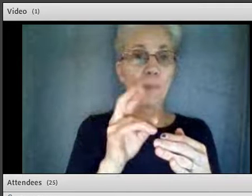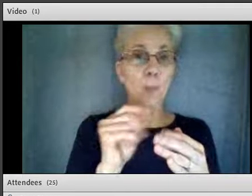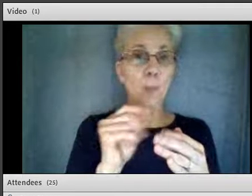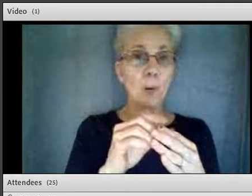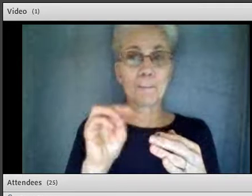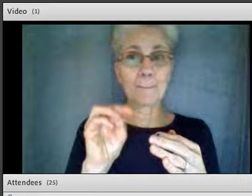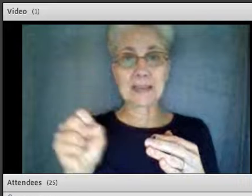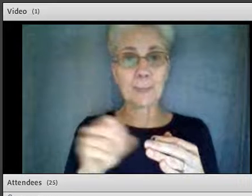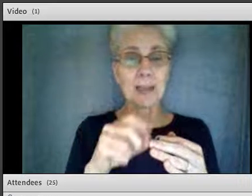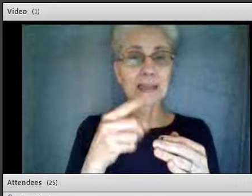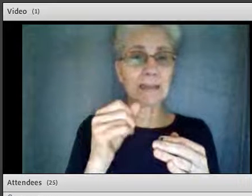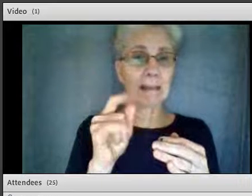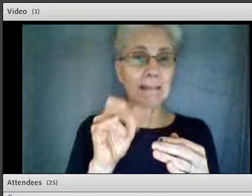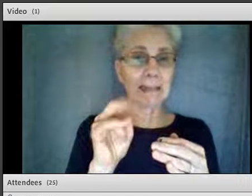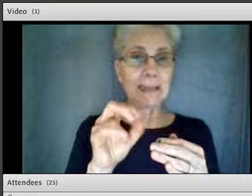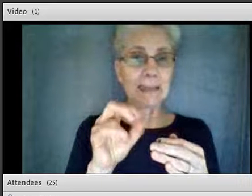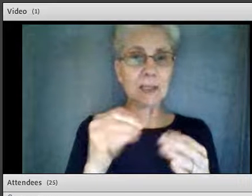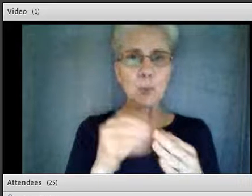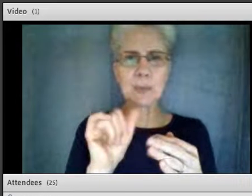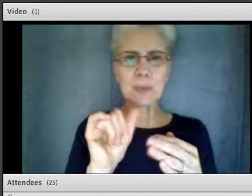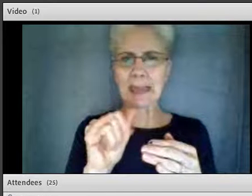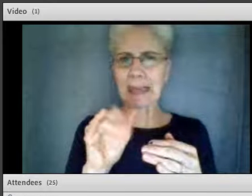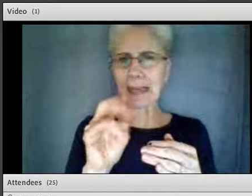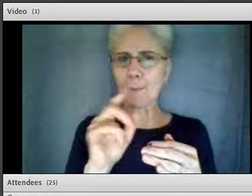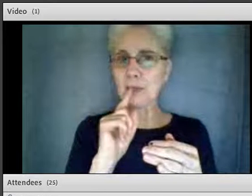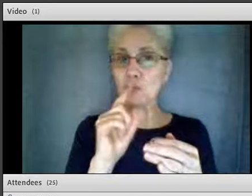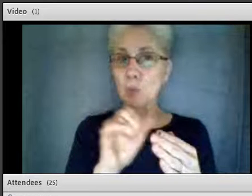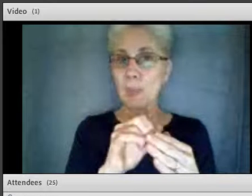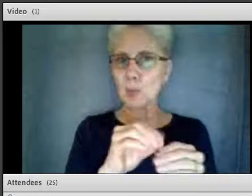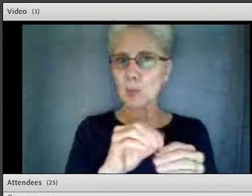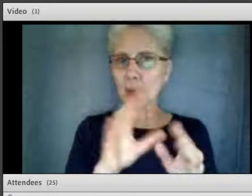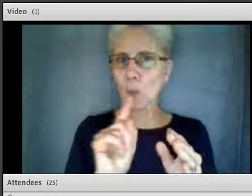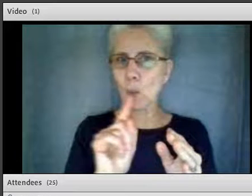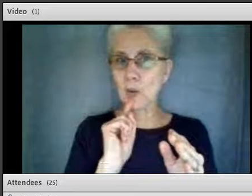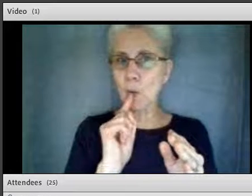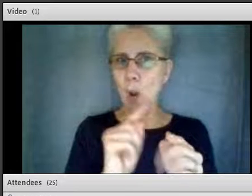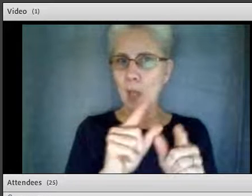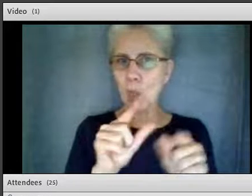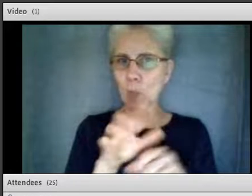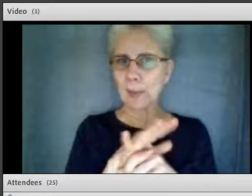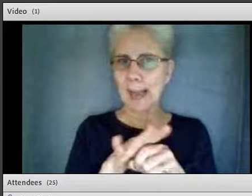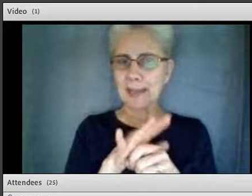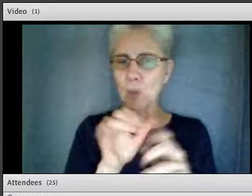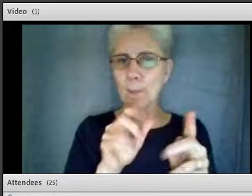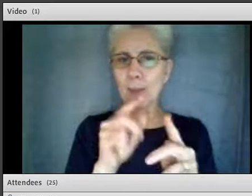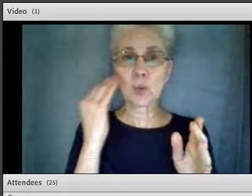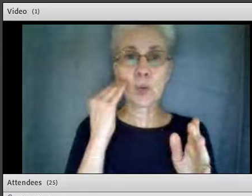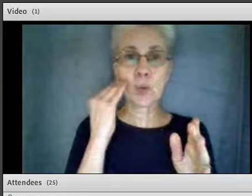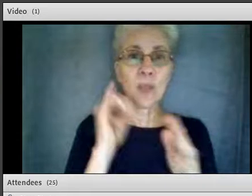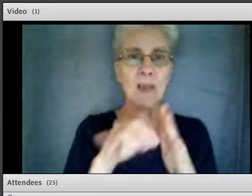Zealand. So you want to make sure you're clear on where you are located so that people know that they found the right library website.